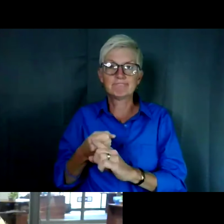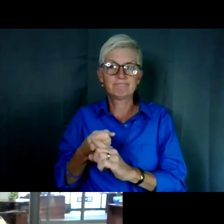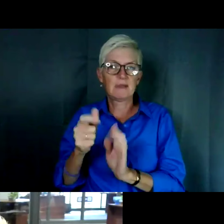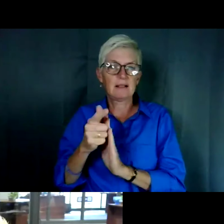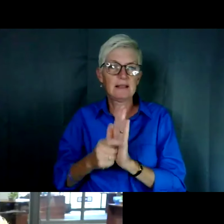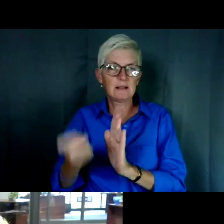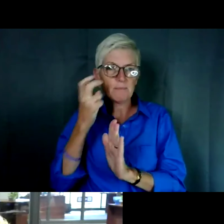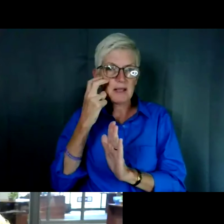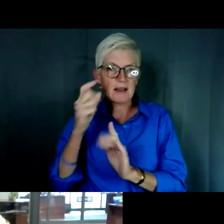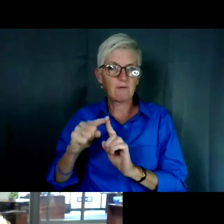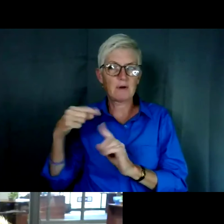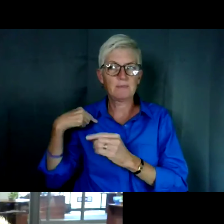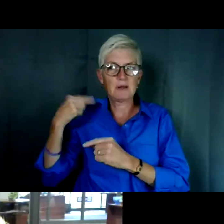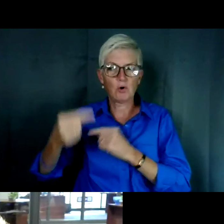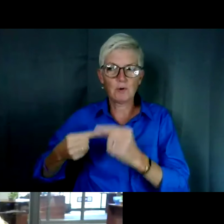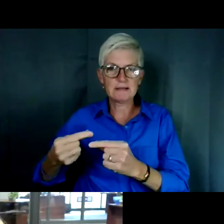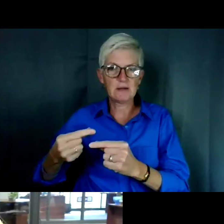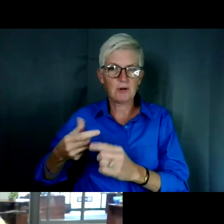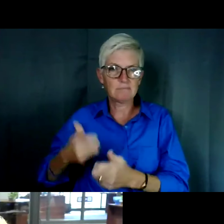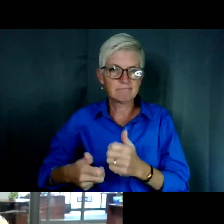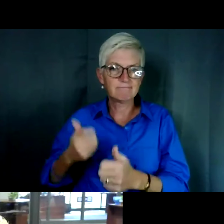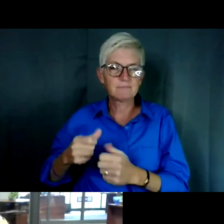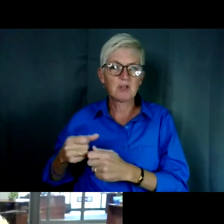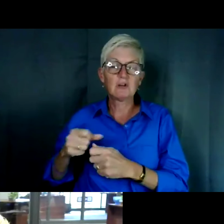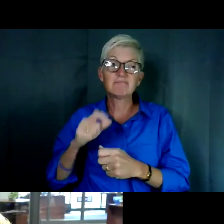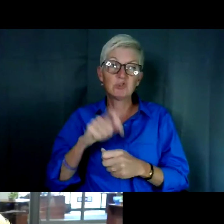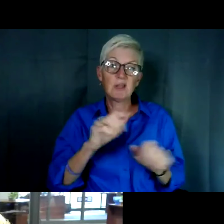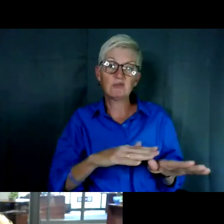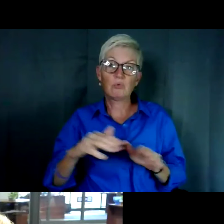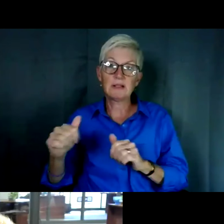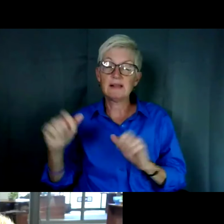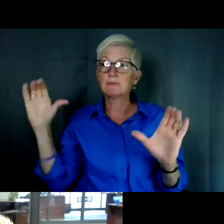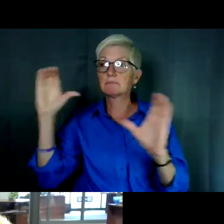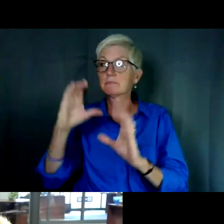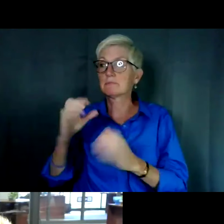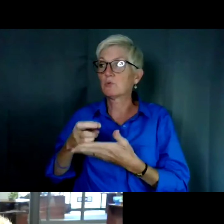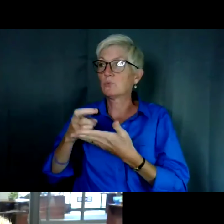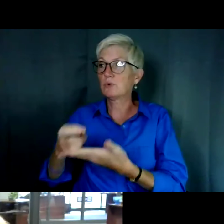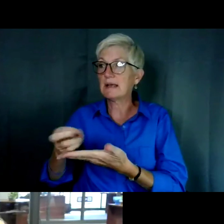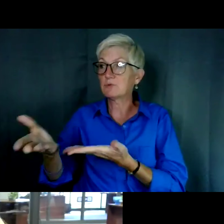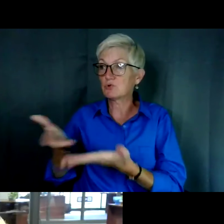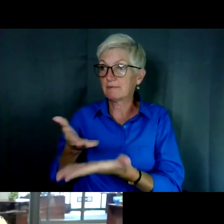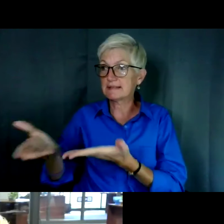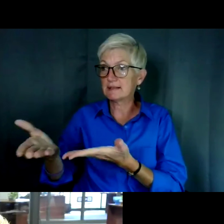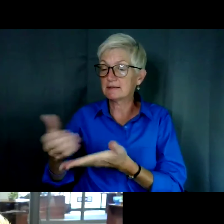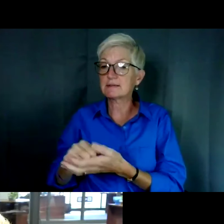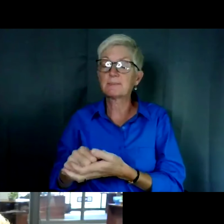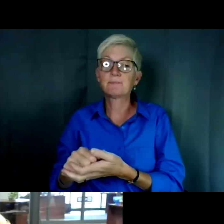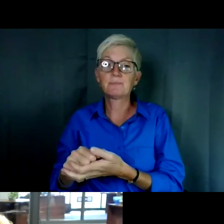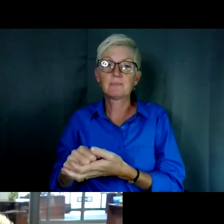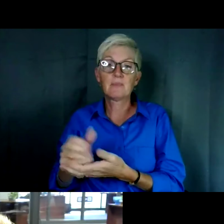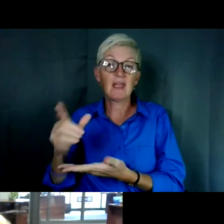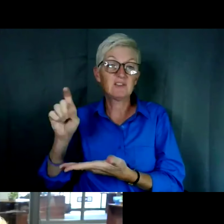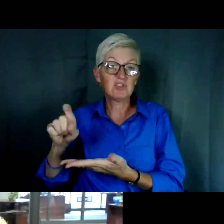a hereditary condition that forced her to leave the field in search of rehabilitation services and gainful